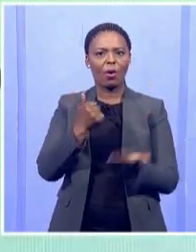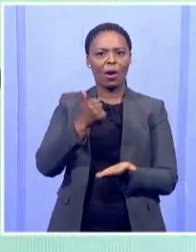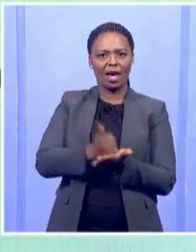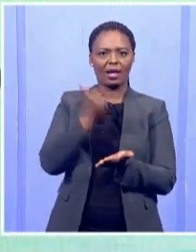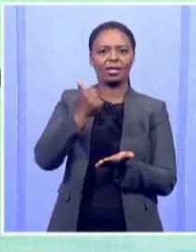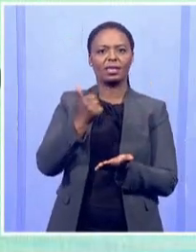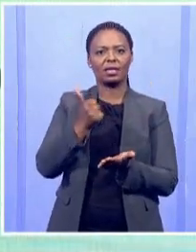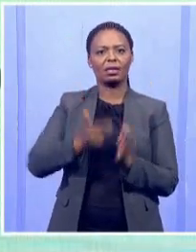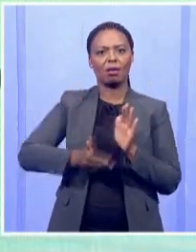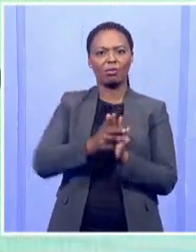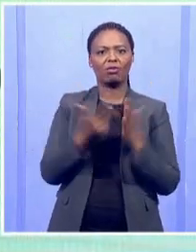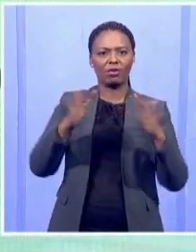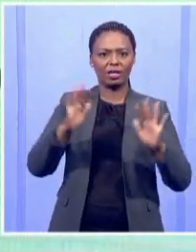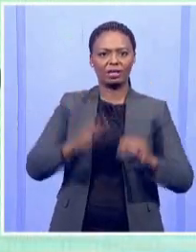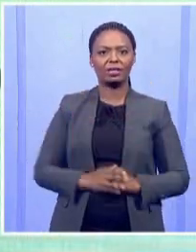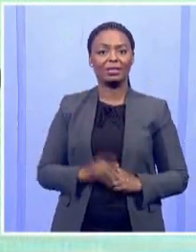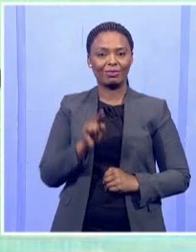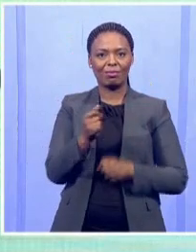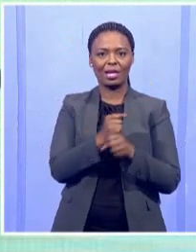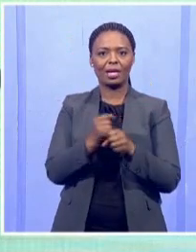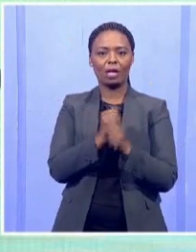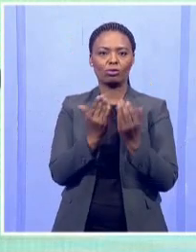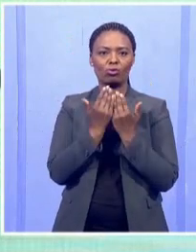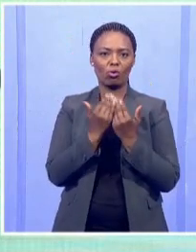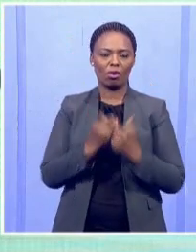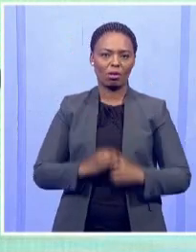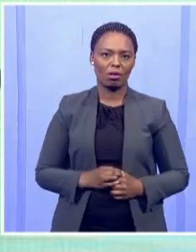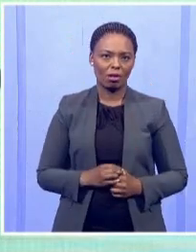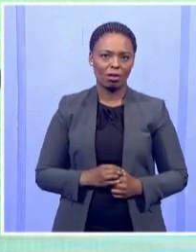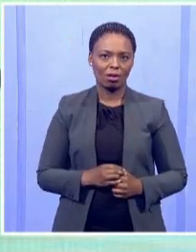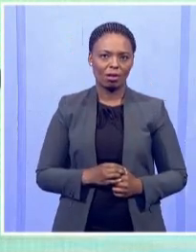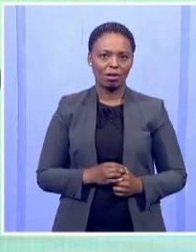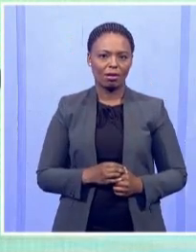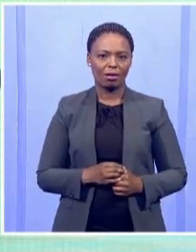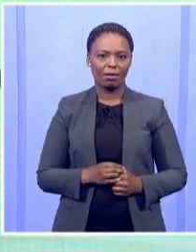accredited as a medical school, the